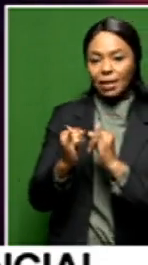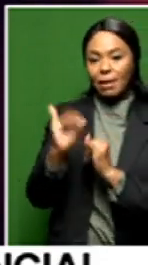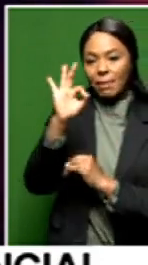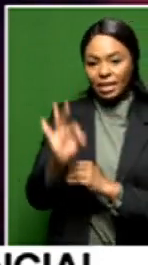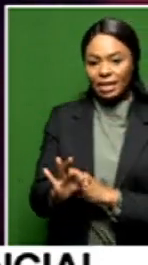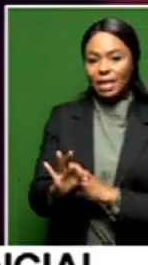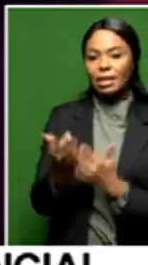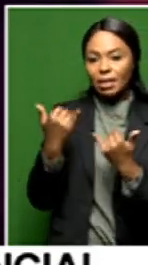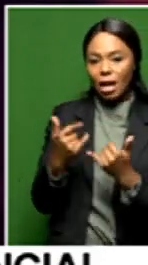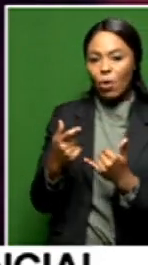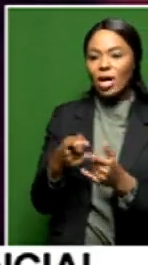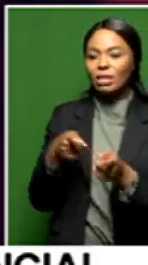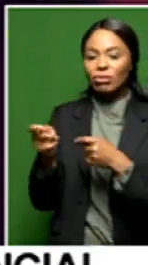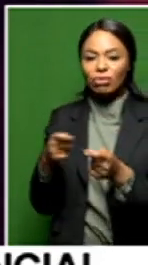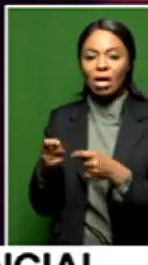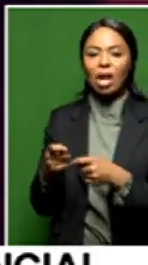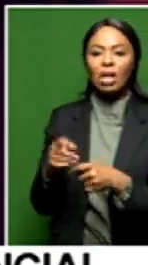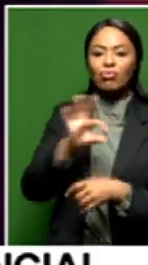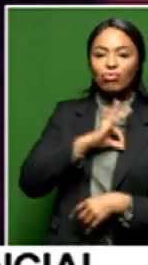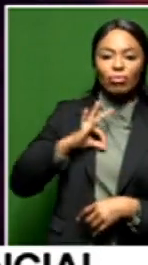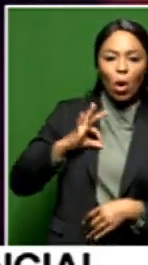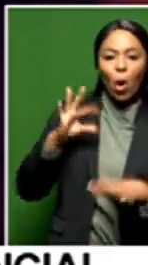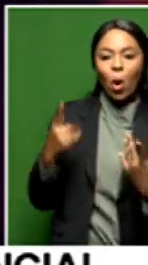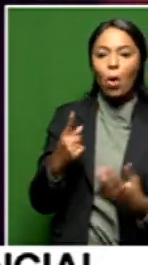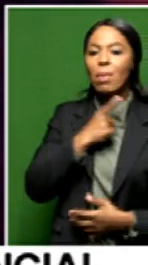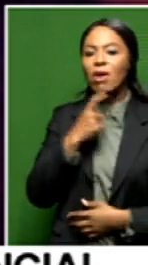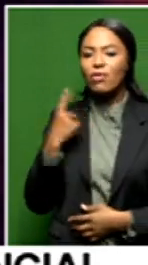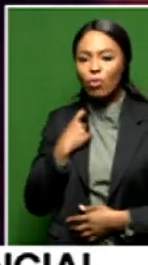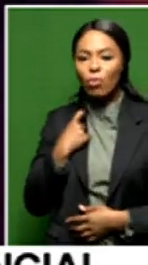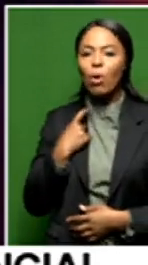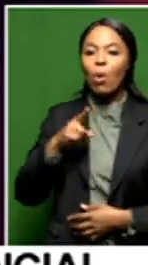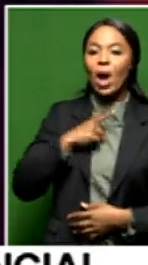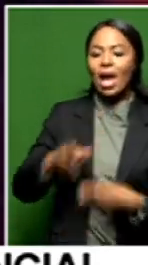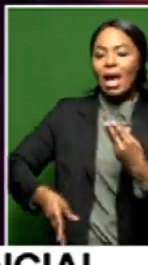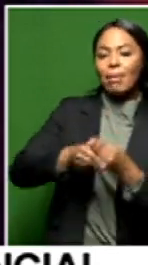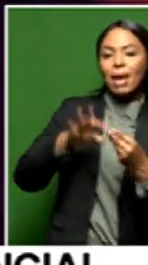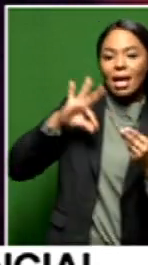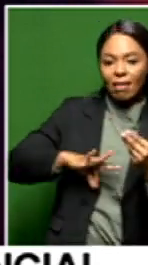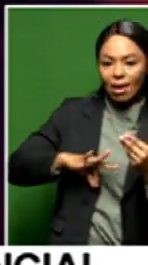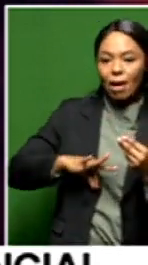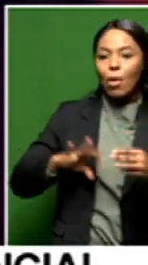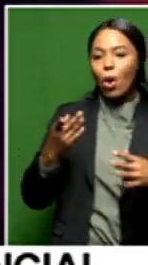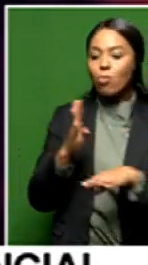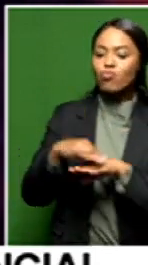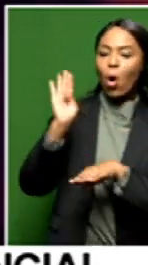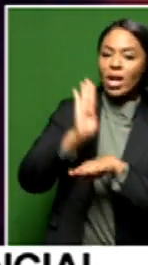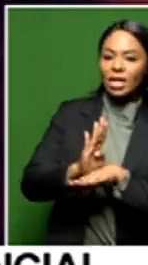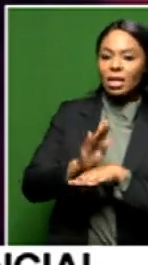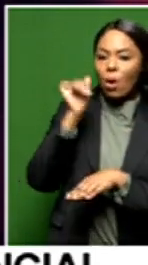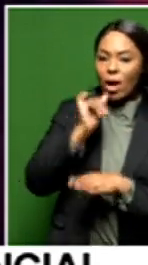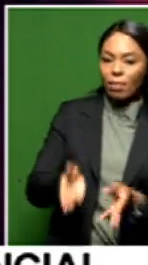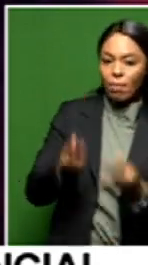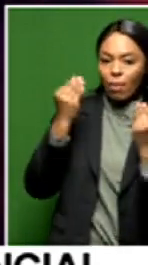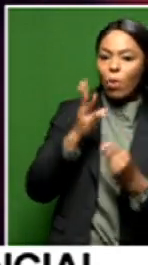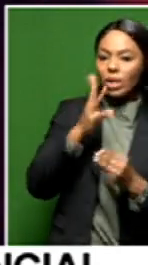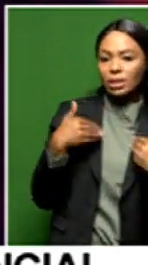market, with its reselling jewelry, reselling perfume as an additional income. And then 6% said, when I get my bonus or if I've got additional capital, I'm